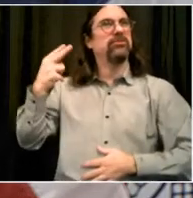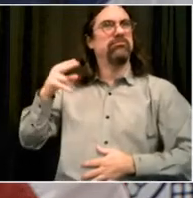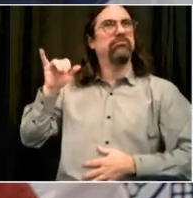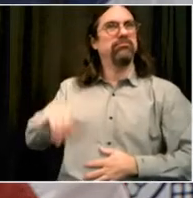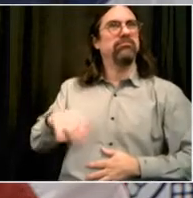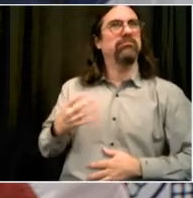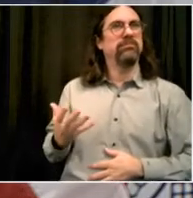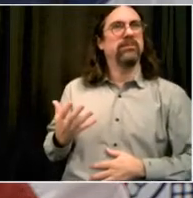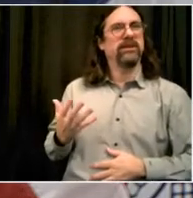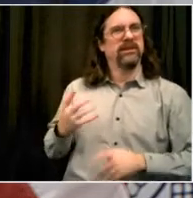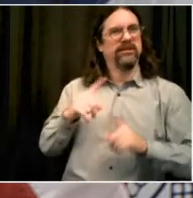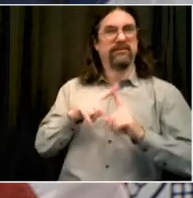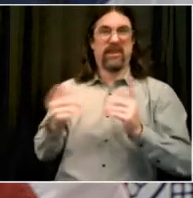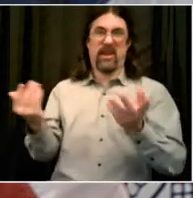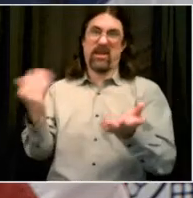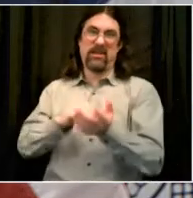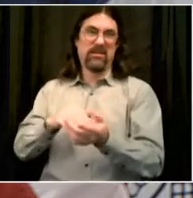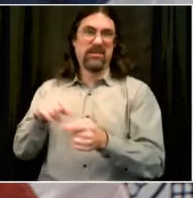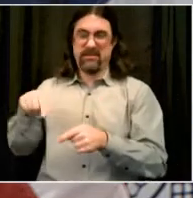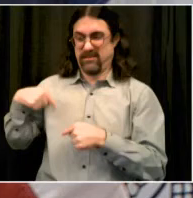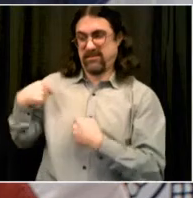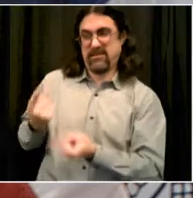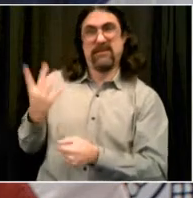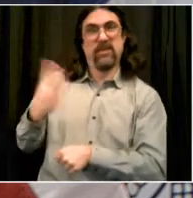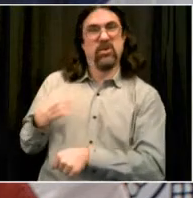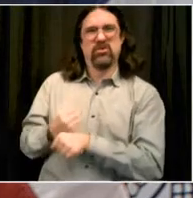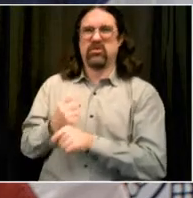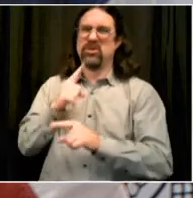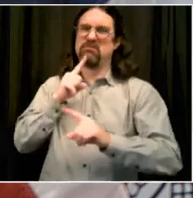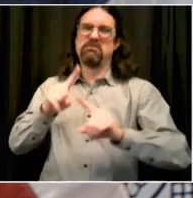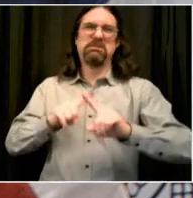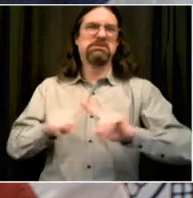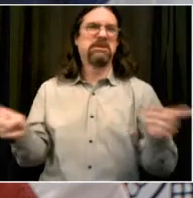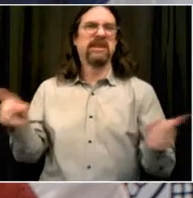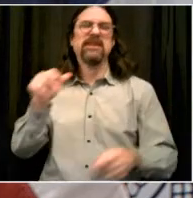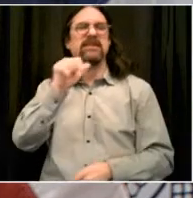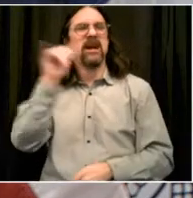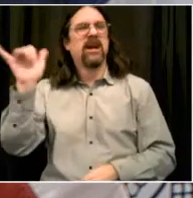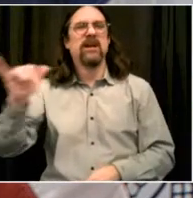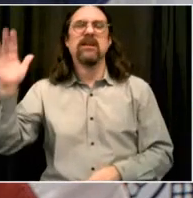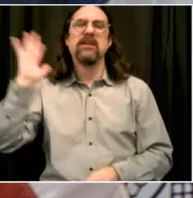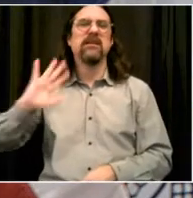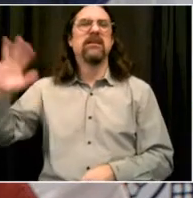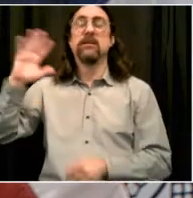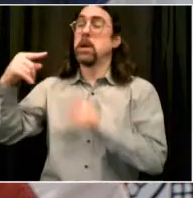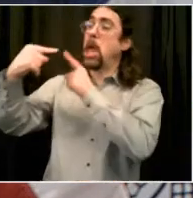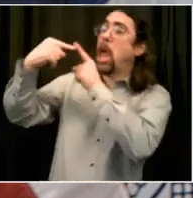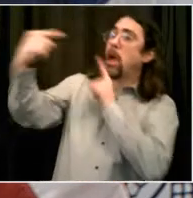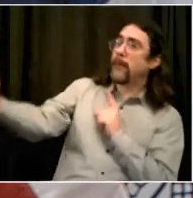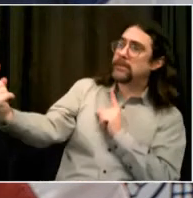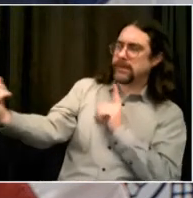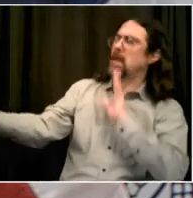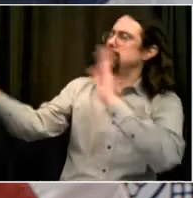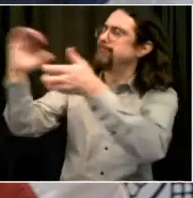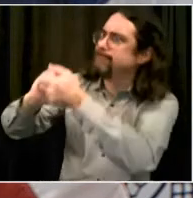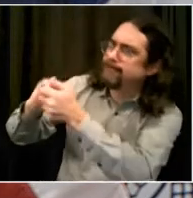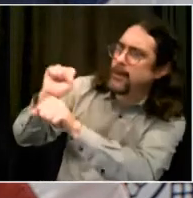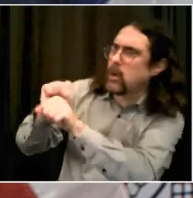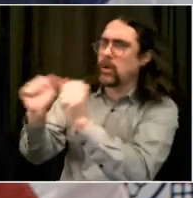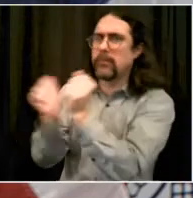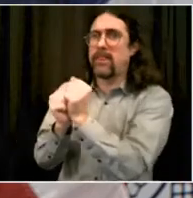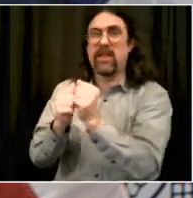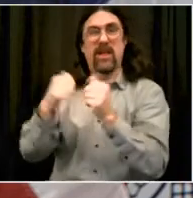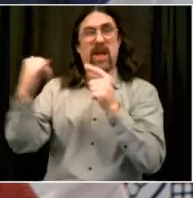But really, we've just got to have a different conversation because this community was hit very hard